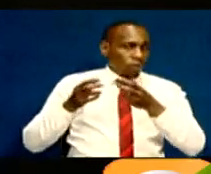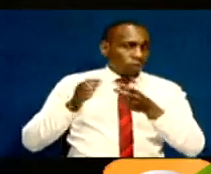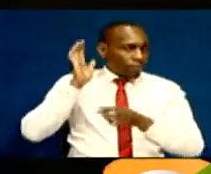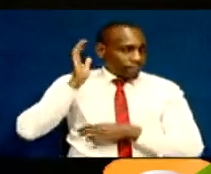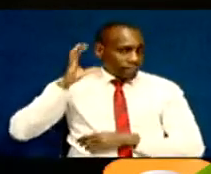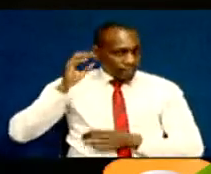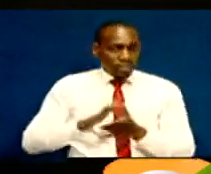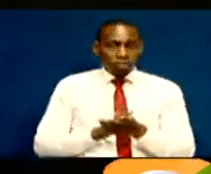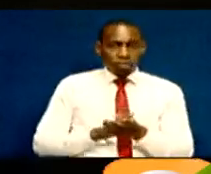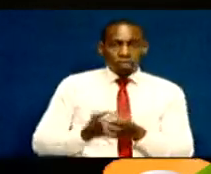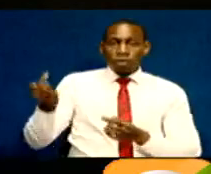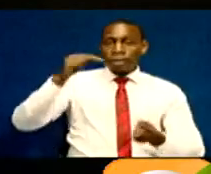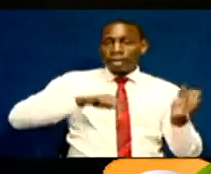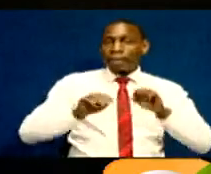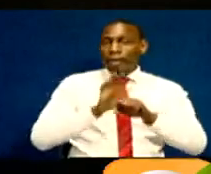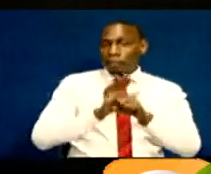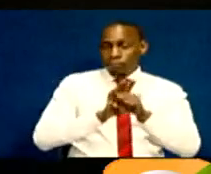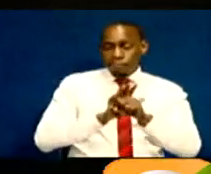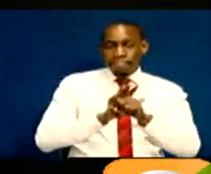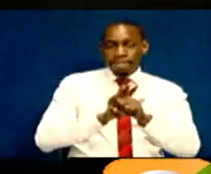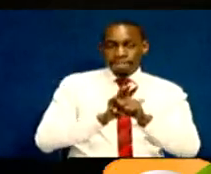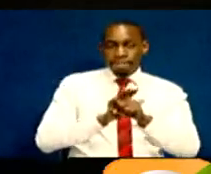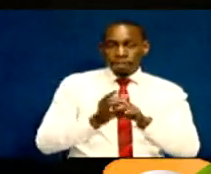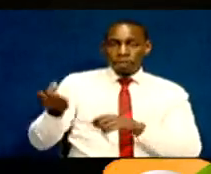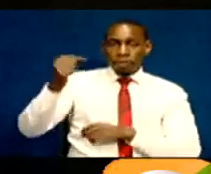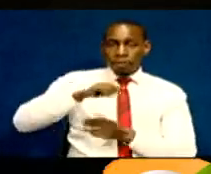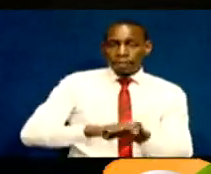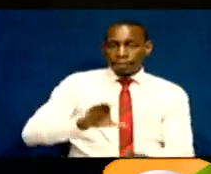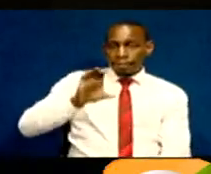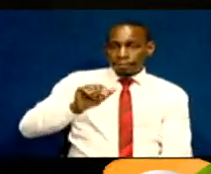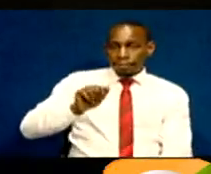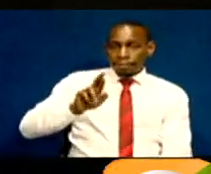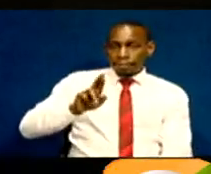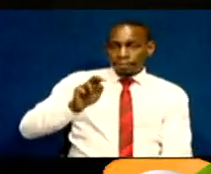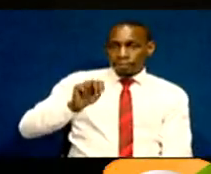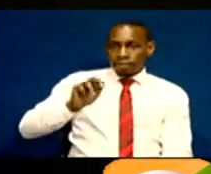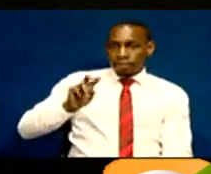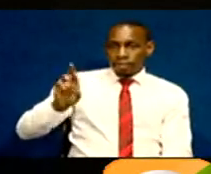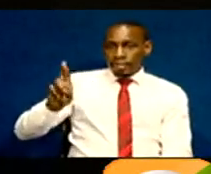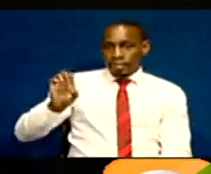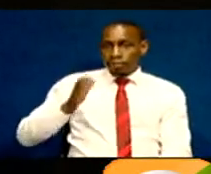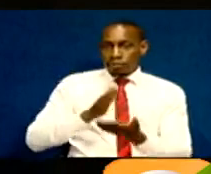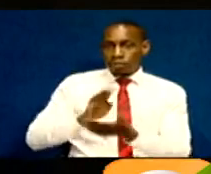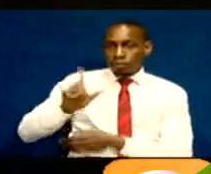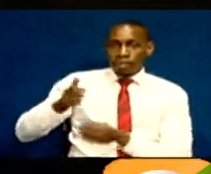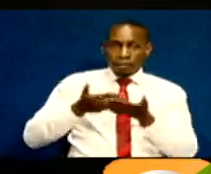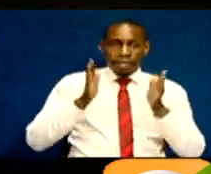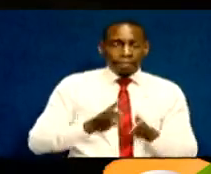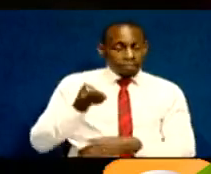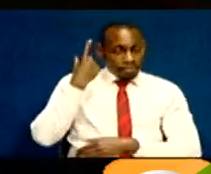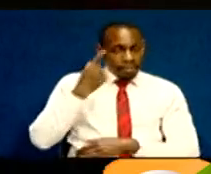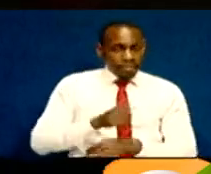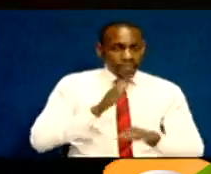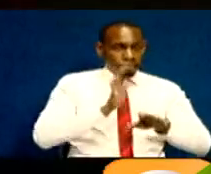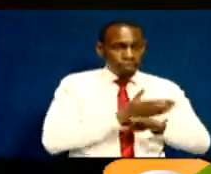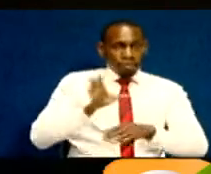watazamaji wetu kwa kujitokeza kwa wingi, kufika kanivo, bila shaka Mbilia Bel, kwa yote ambaye anaelewa mziki